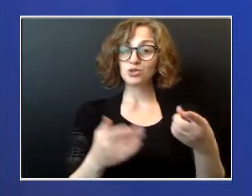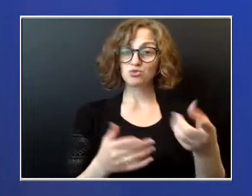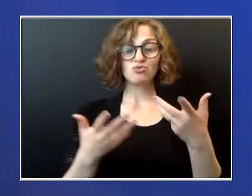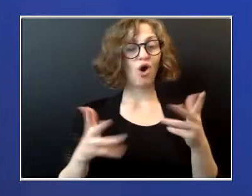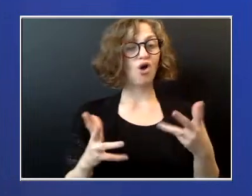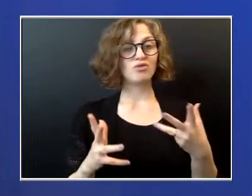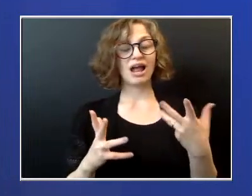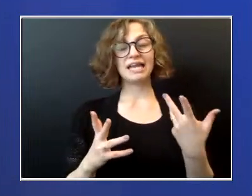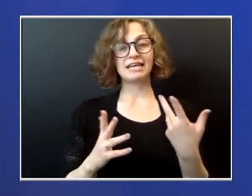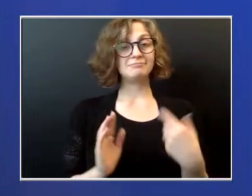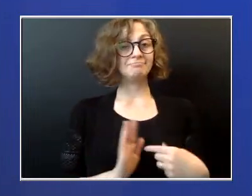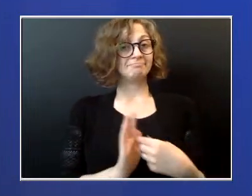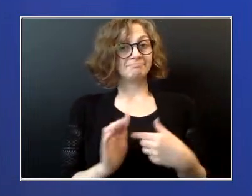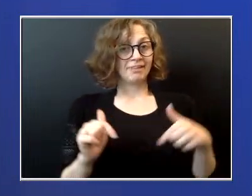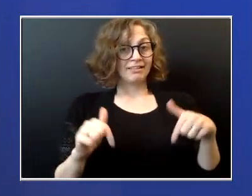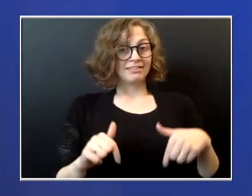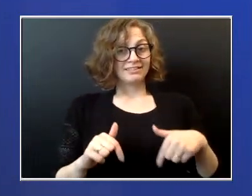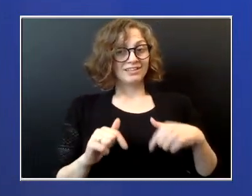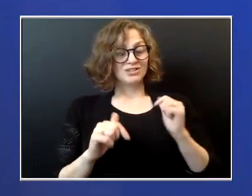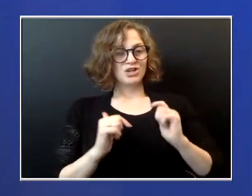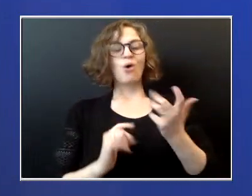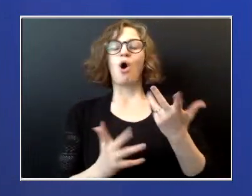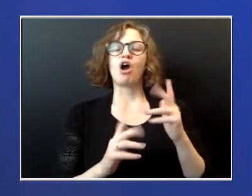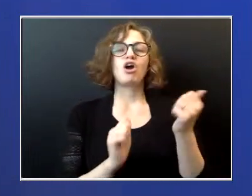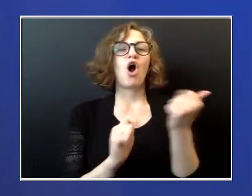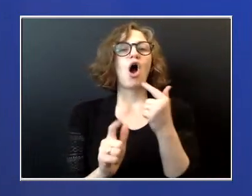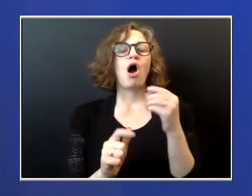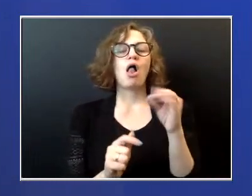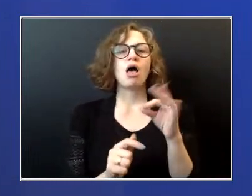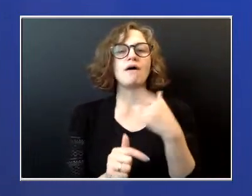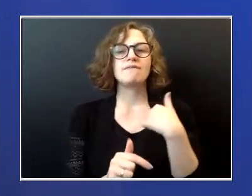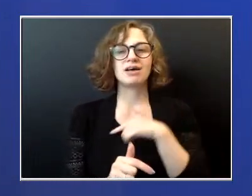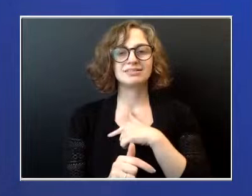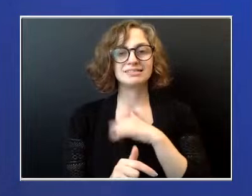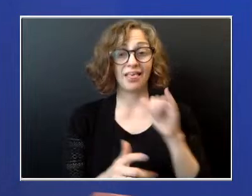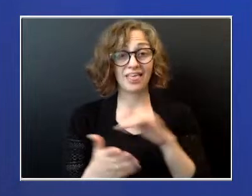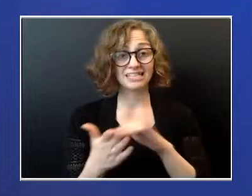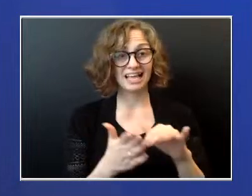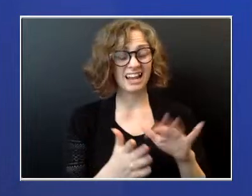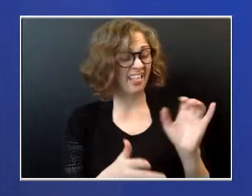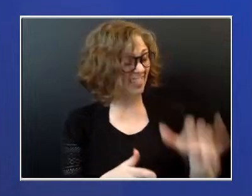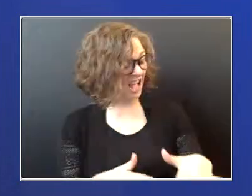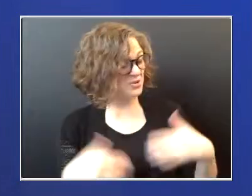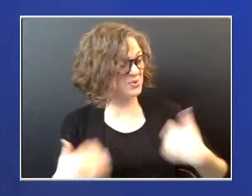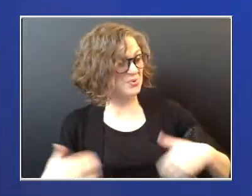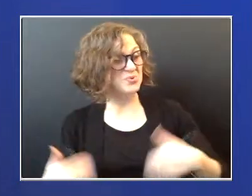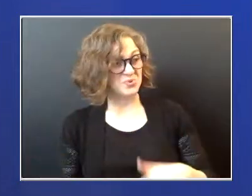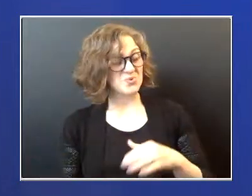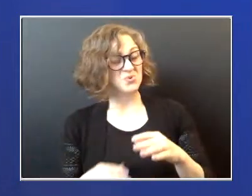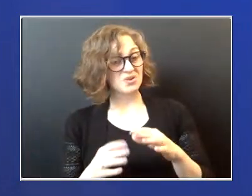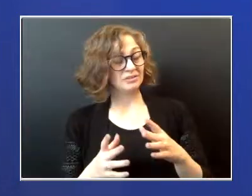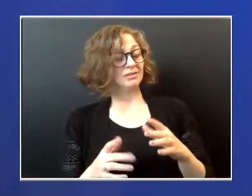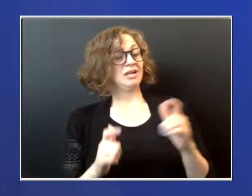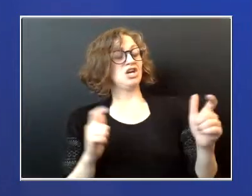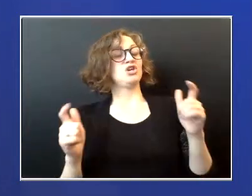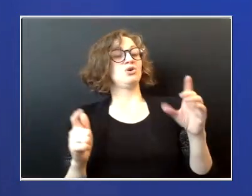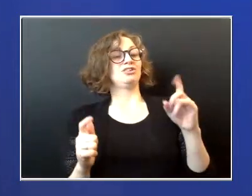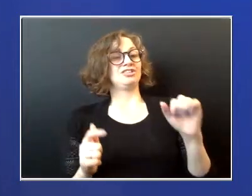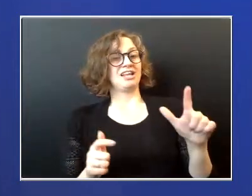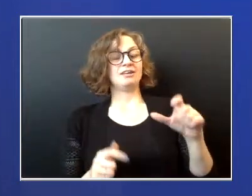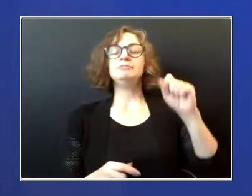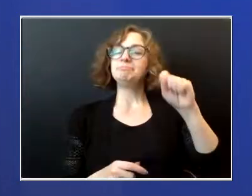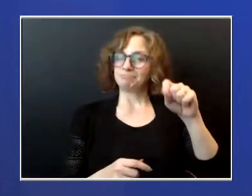like the All of Us study. Yeah, that's a big darn deal. Yeah. So That's a really big deal. I'm trying to remember if they covered it